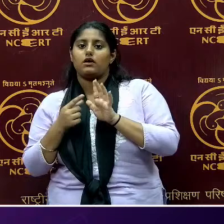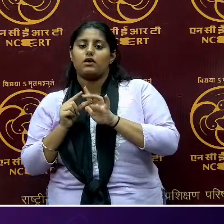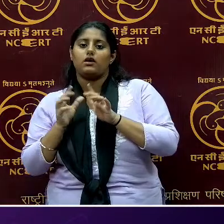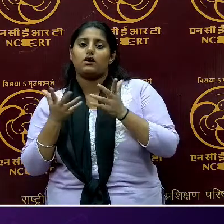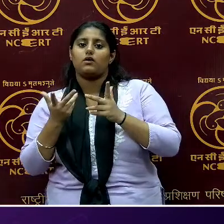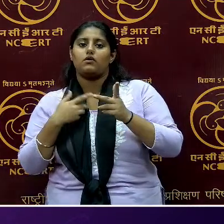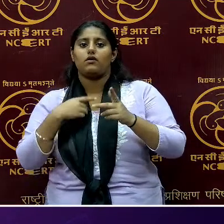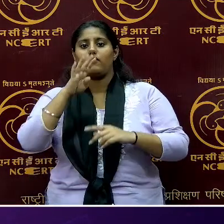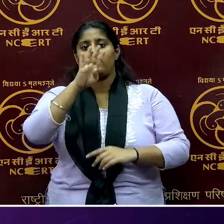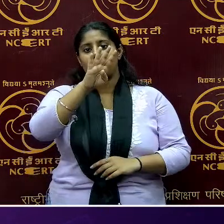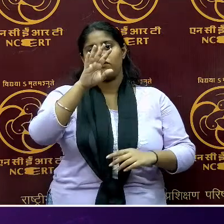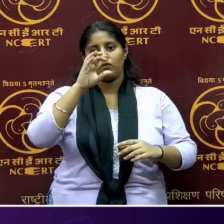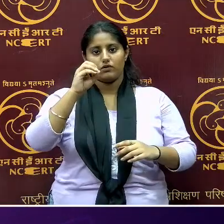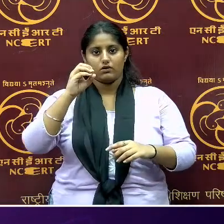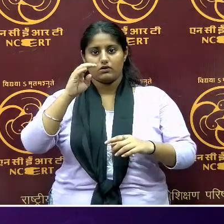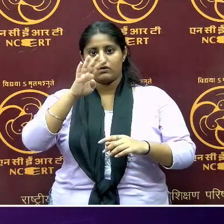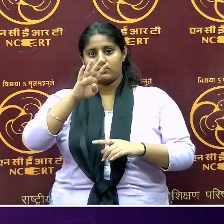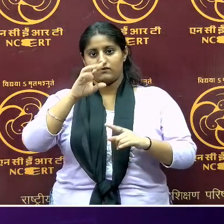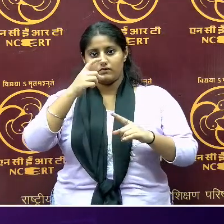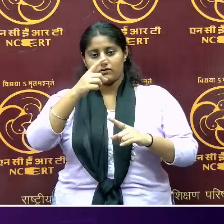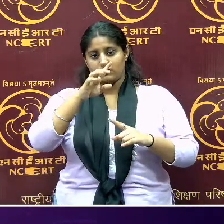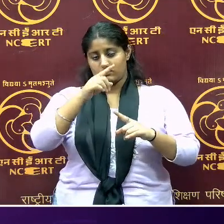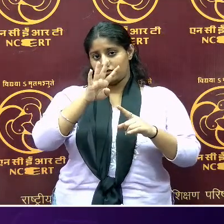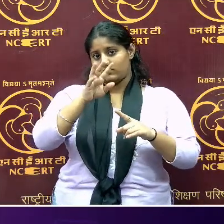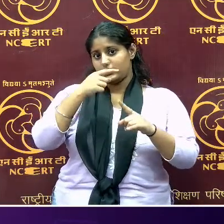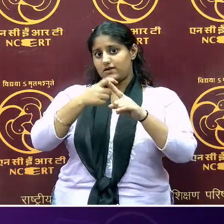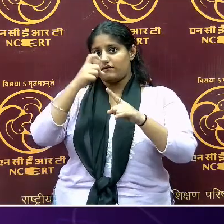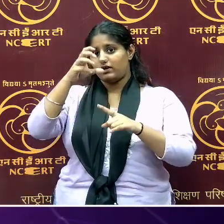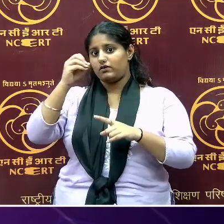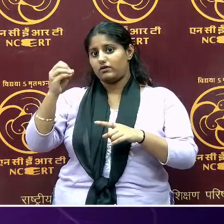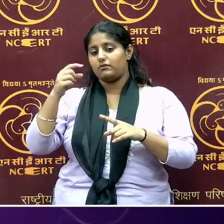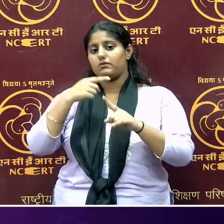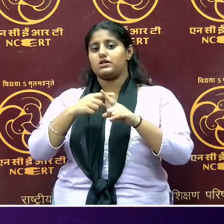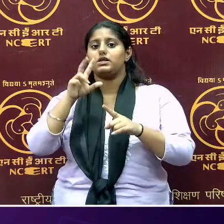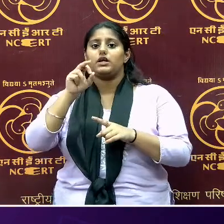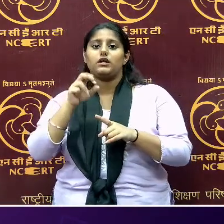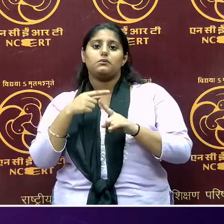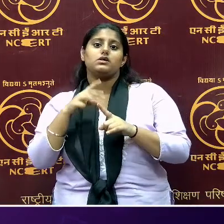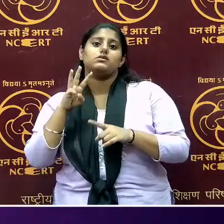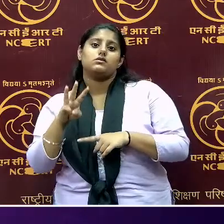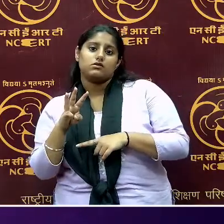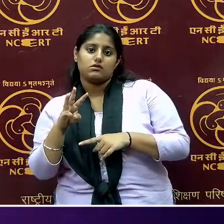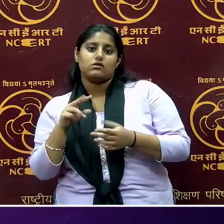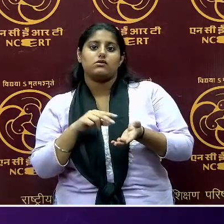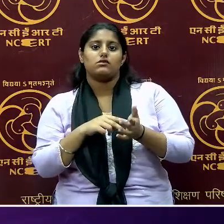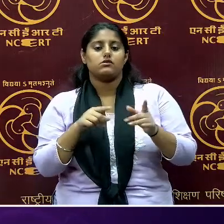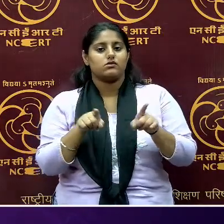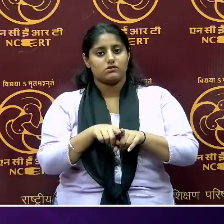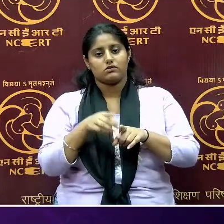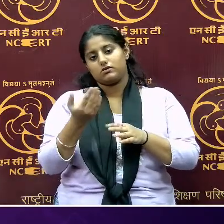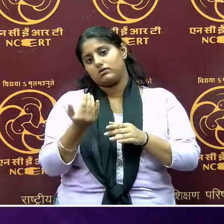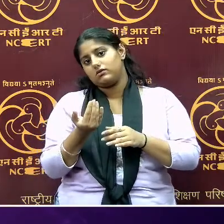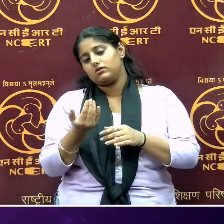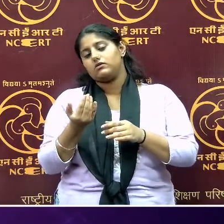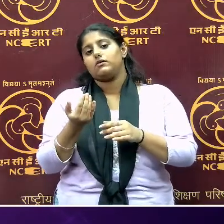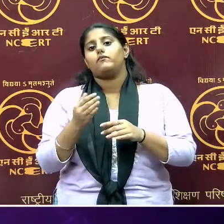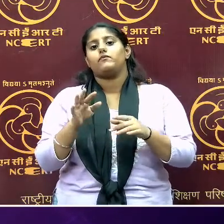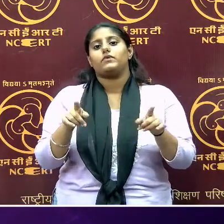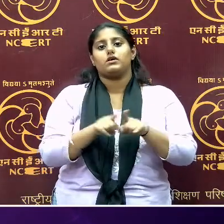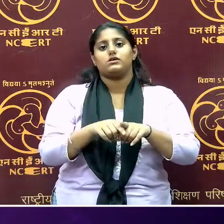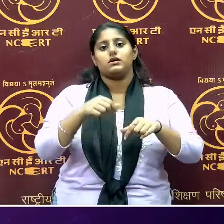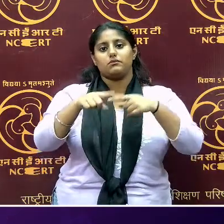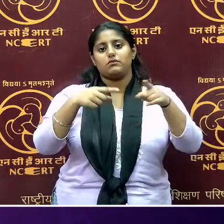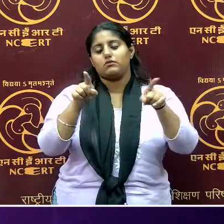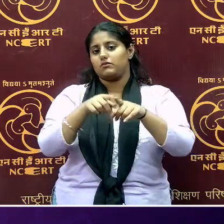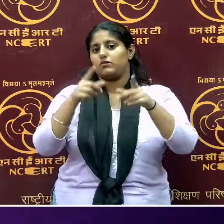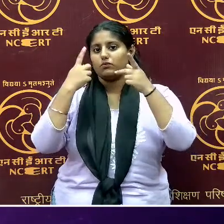as 700 plus 80 plus 3. Likewise, 8062 can be written as 8000 plus 60 plus 2. Likewise, you can try